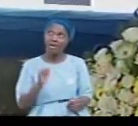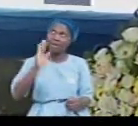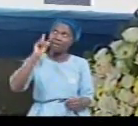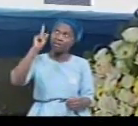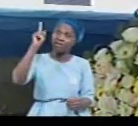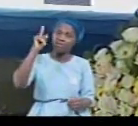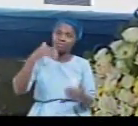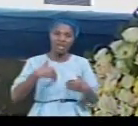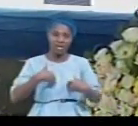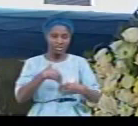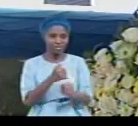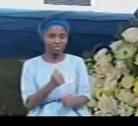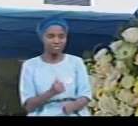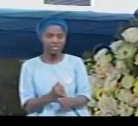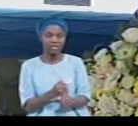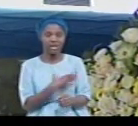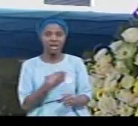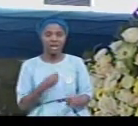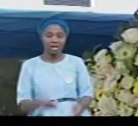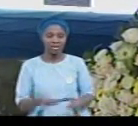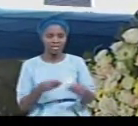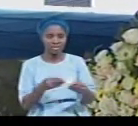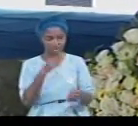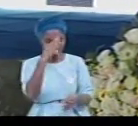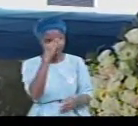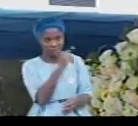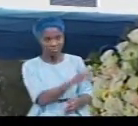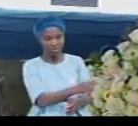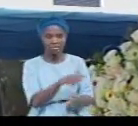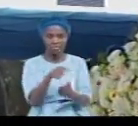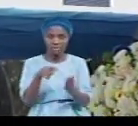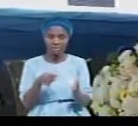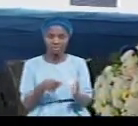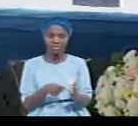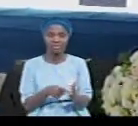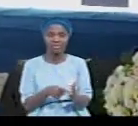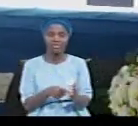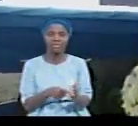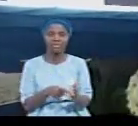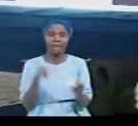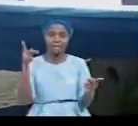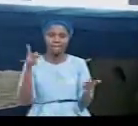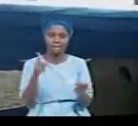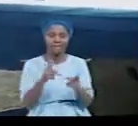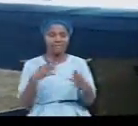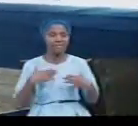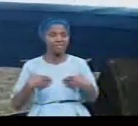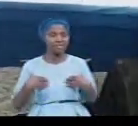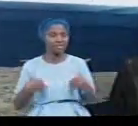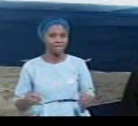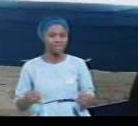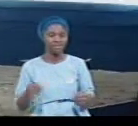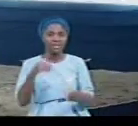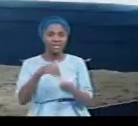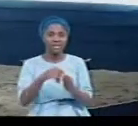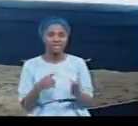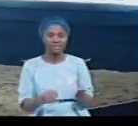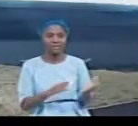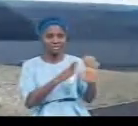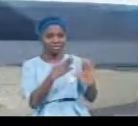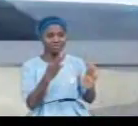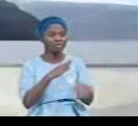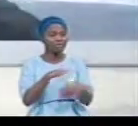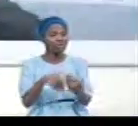made, has given him this perfect soundness in the presence of you